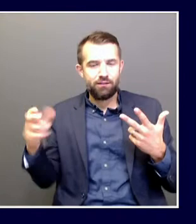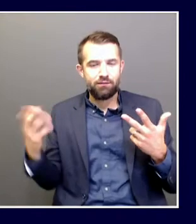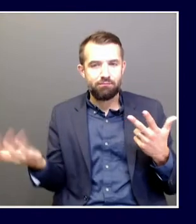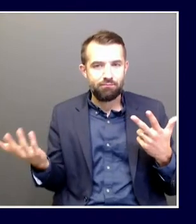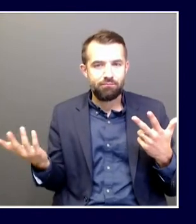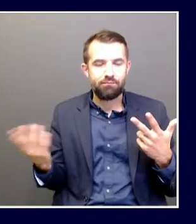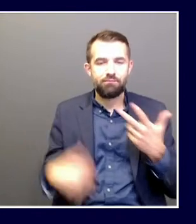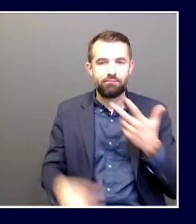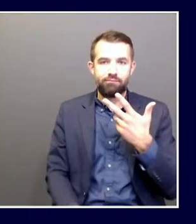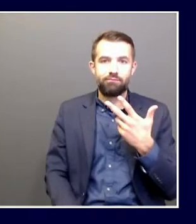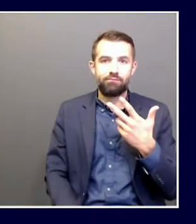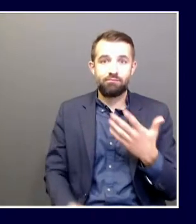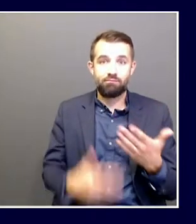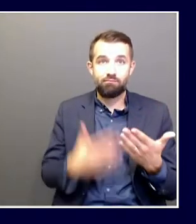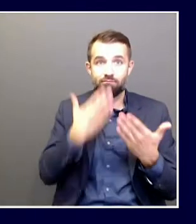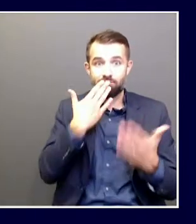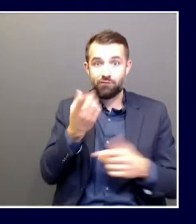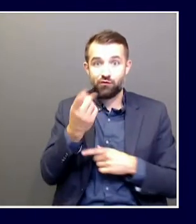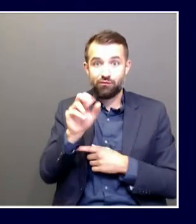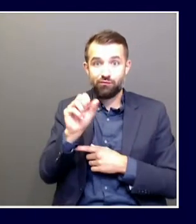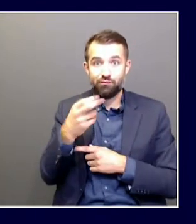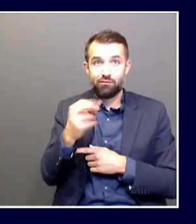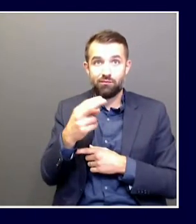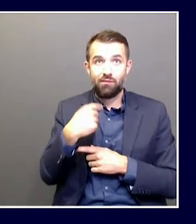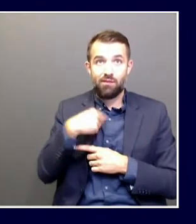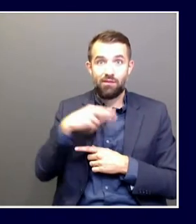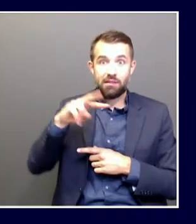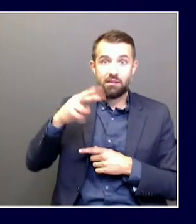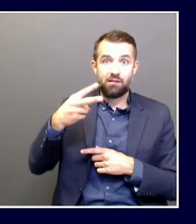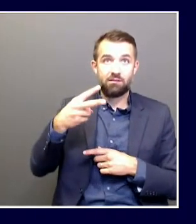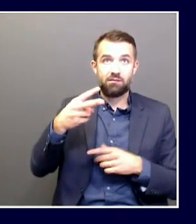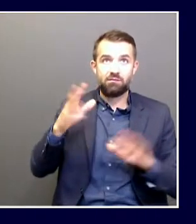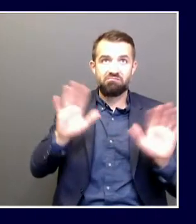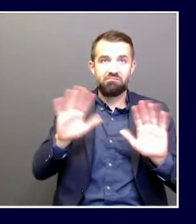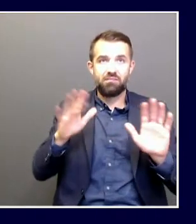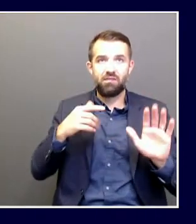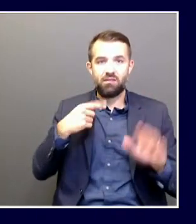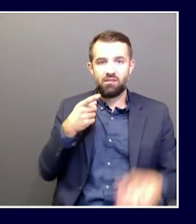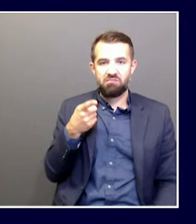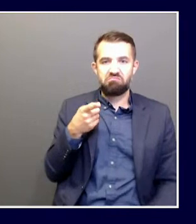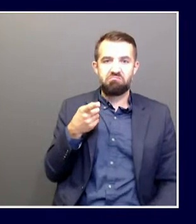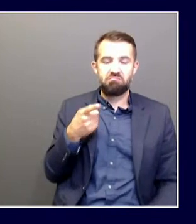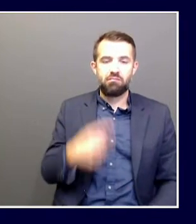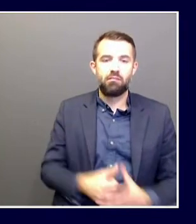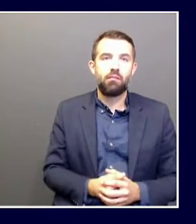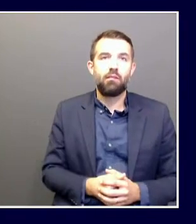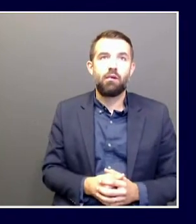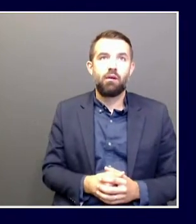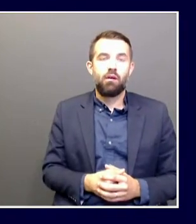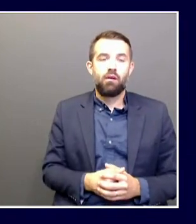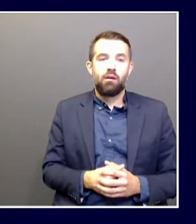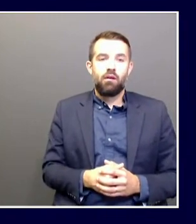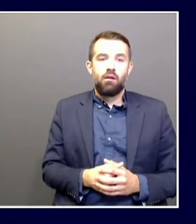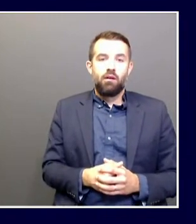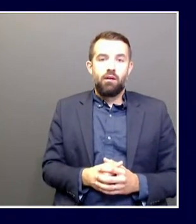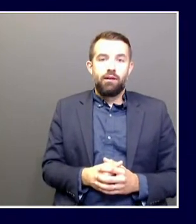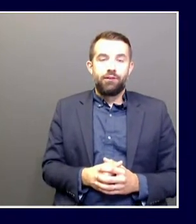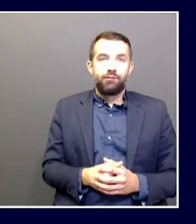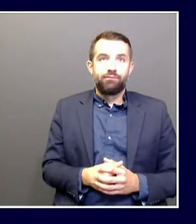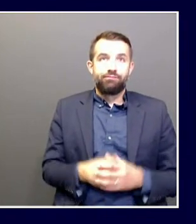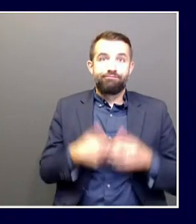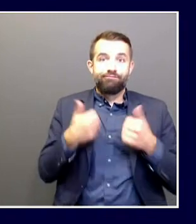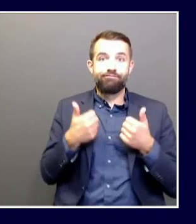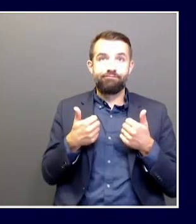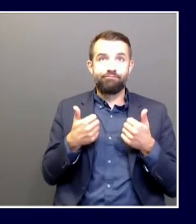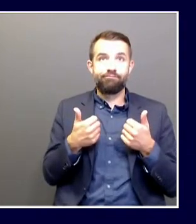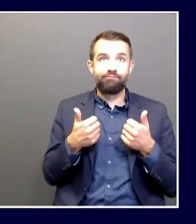Okay. And Dr. Shah, did you have one? Nothing more from me, Chris. I think that's spot on. We've certainly heard that as well. Okay, then I'll just round it out by asking